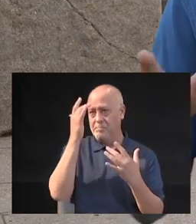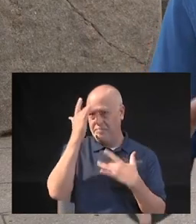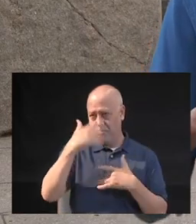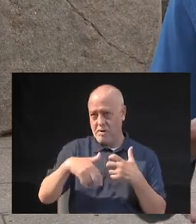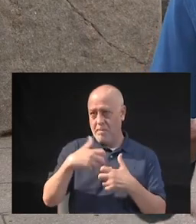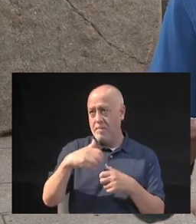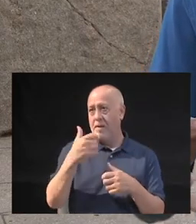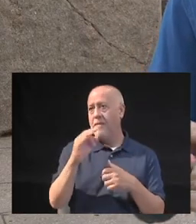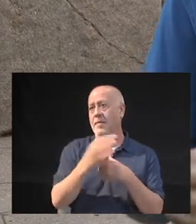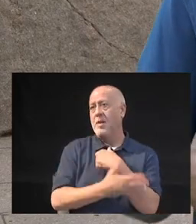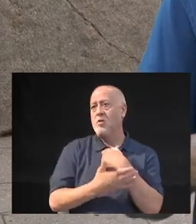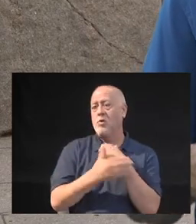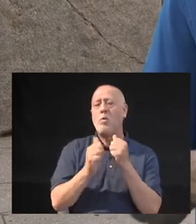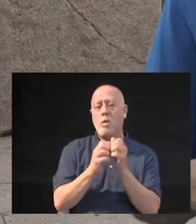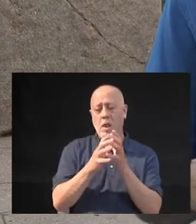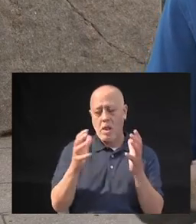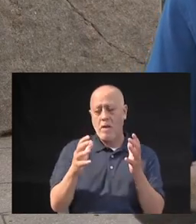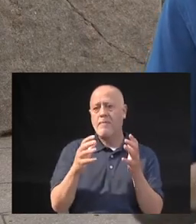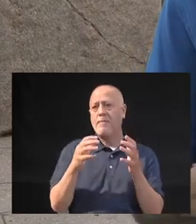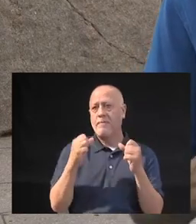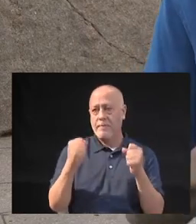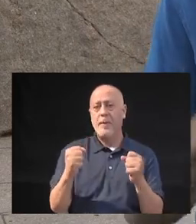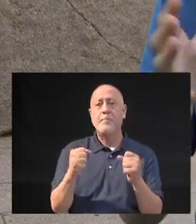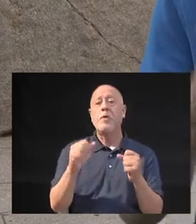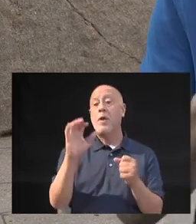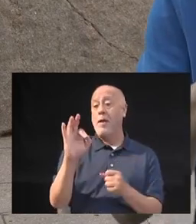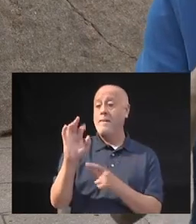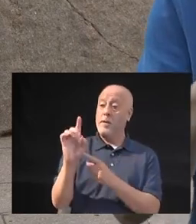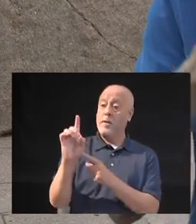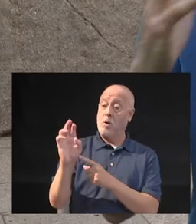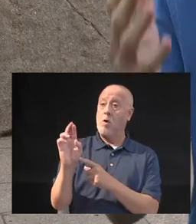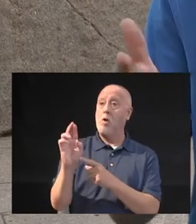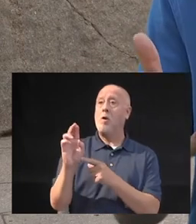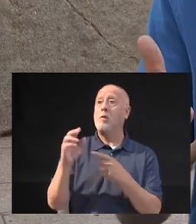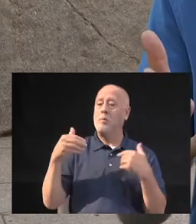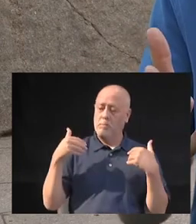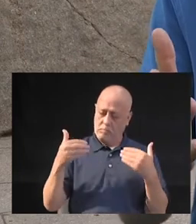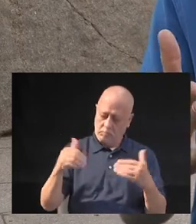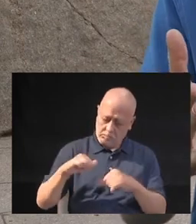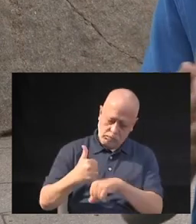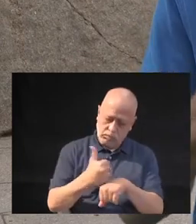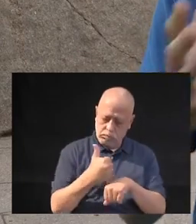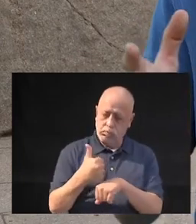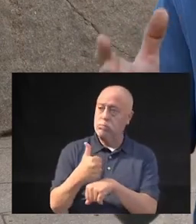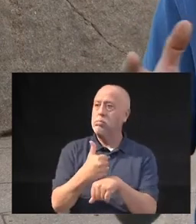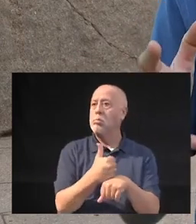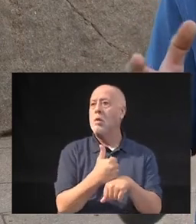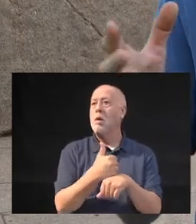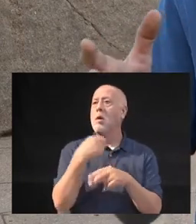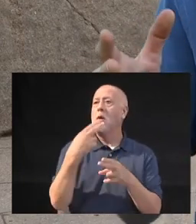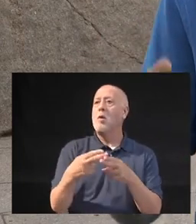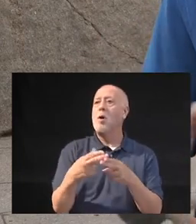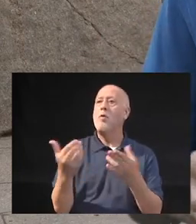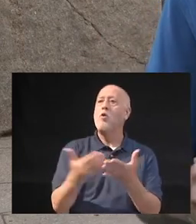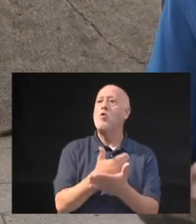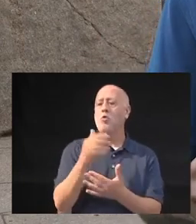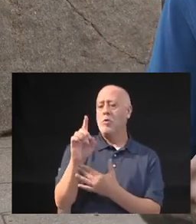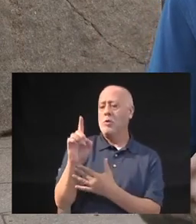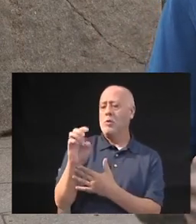great diligence. And so FDR launched a battery of legislation that is collectively called the New